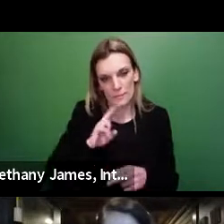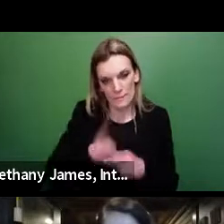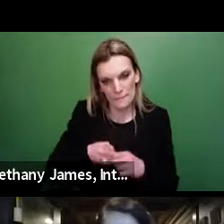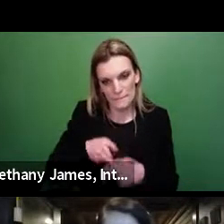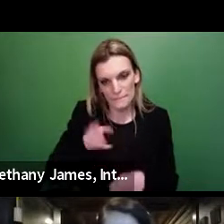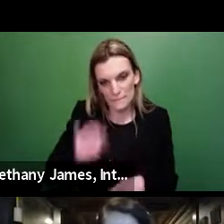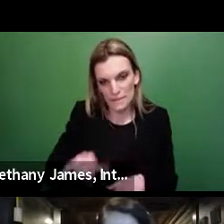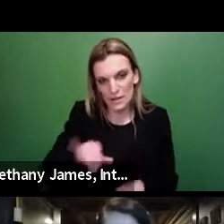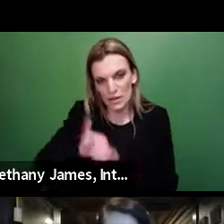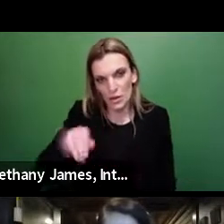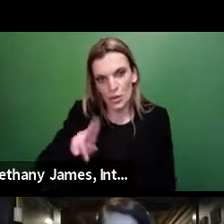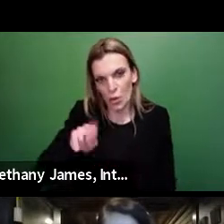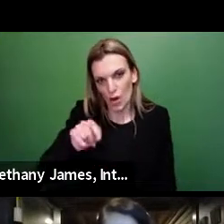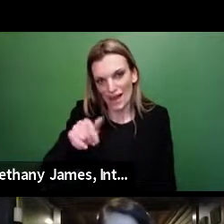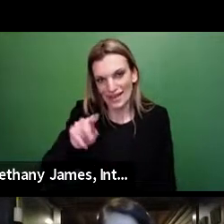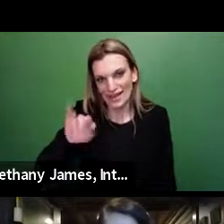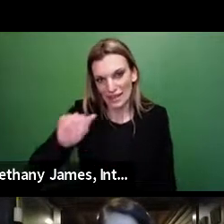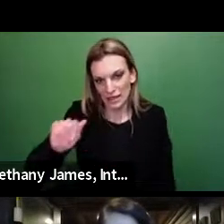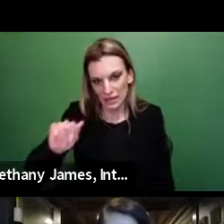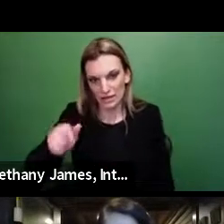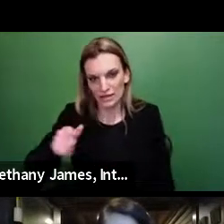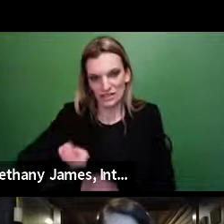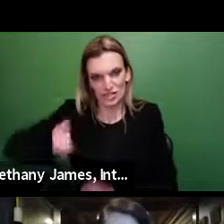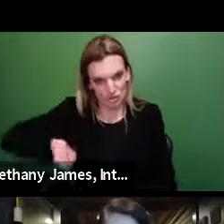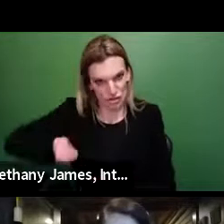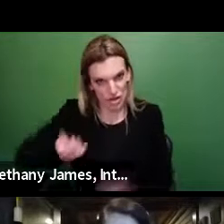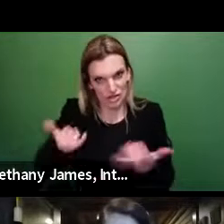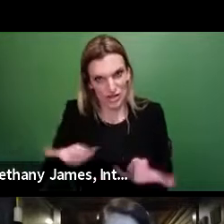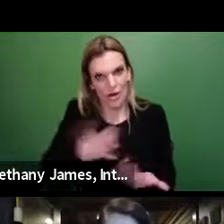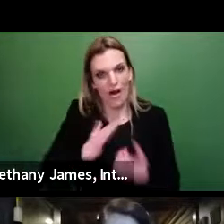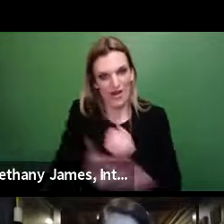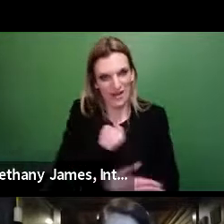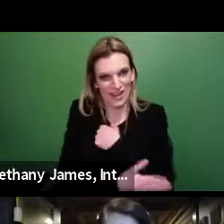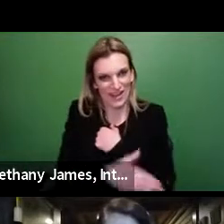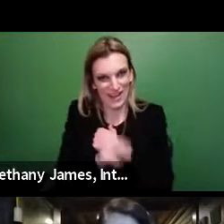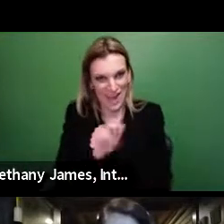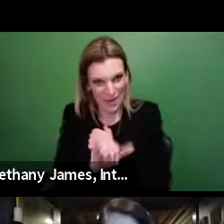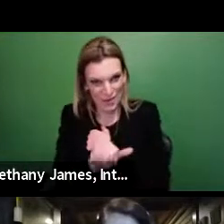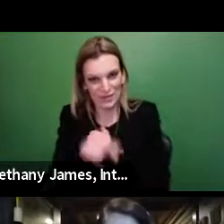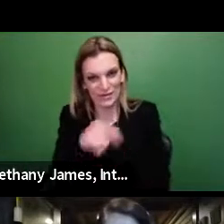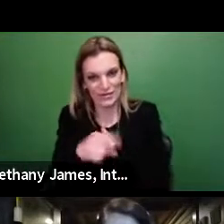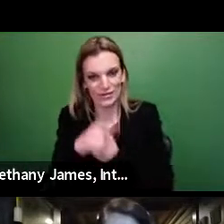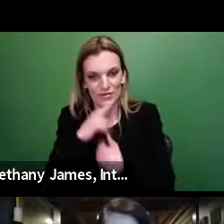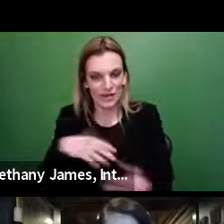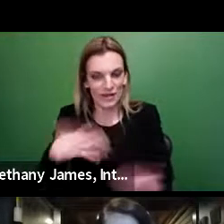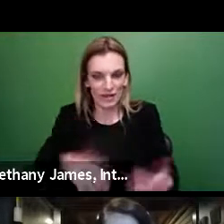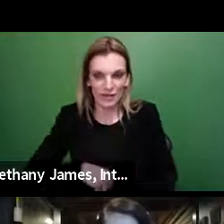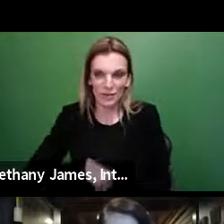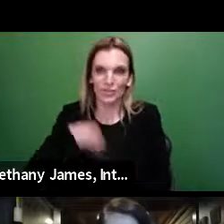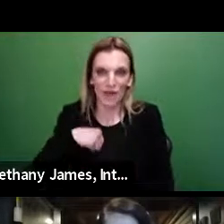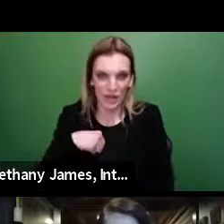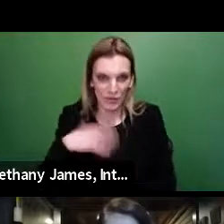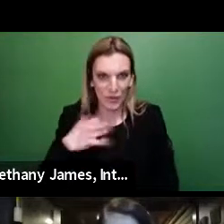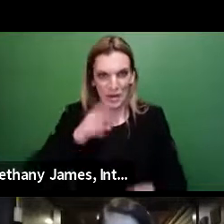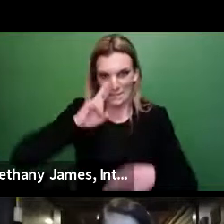Bocanegra is now a judge in Ottawa County. And we're very, very happy. Yes, thank